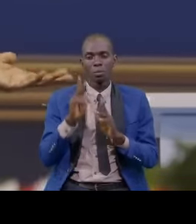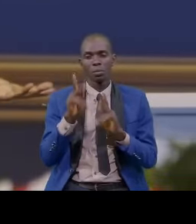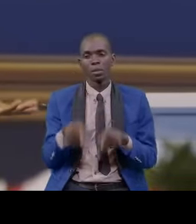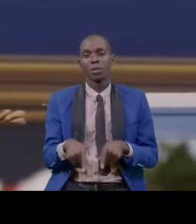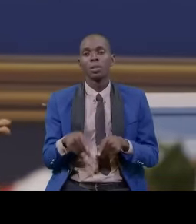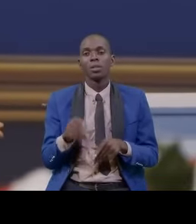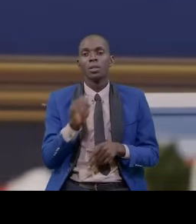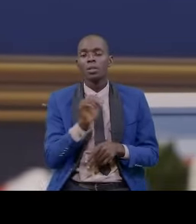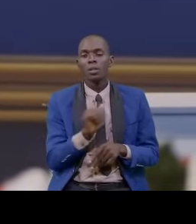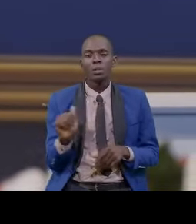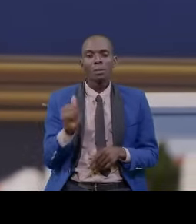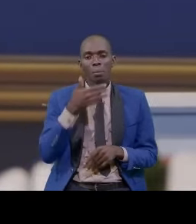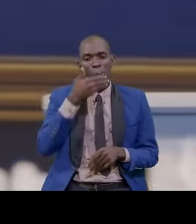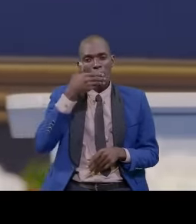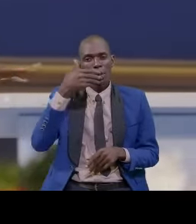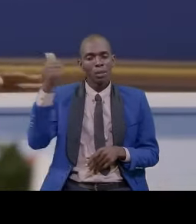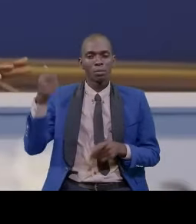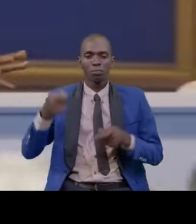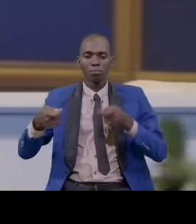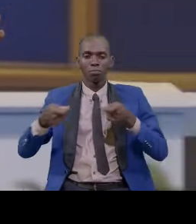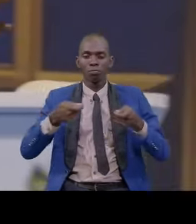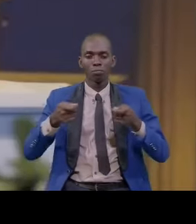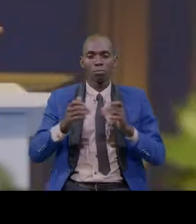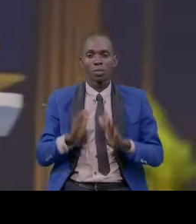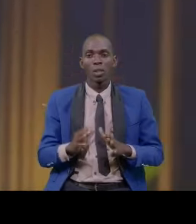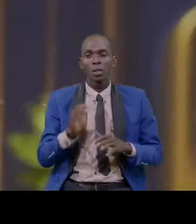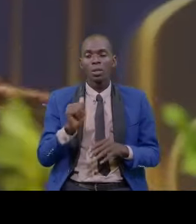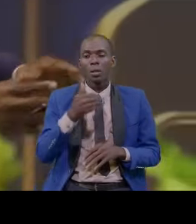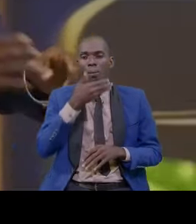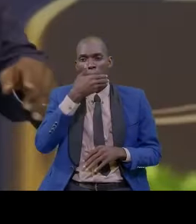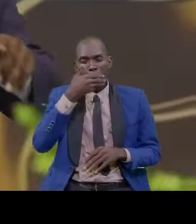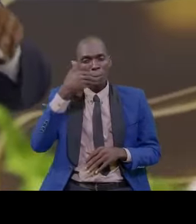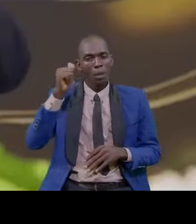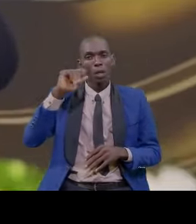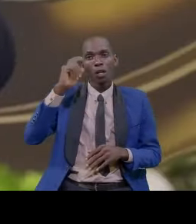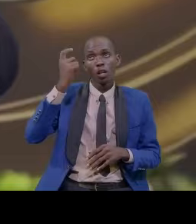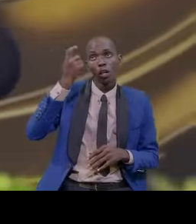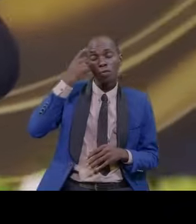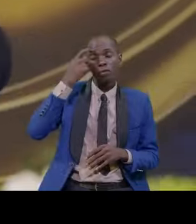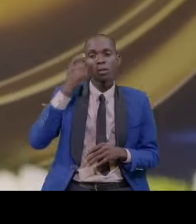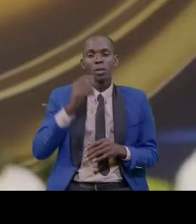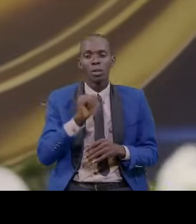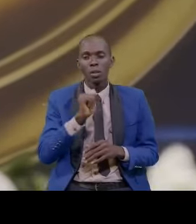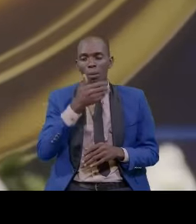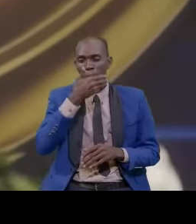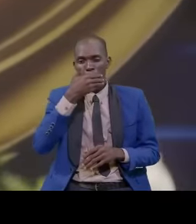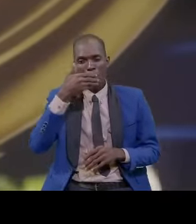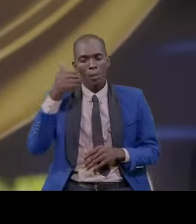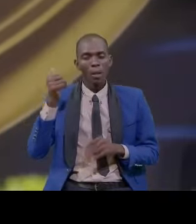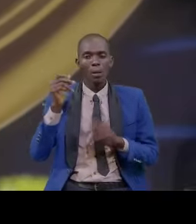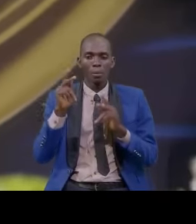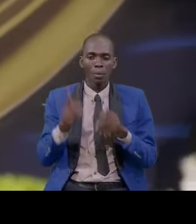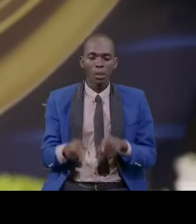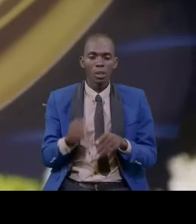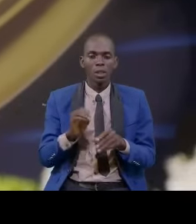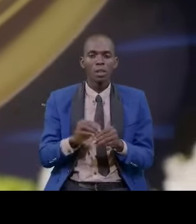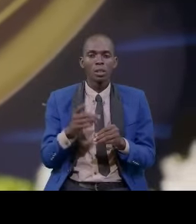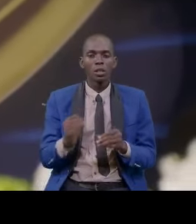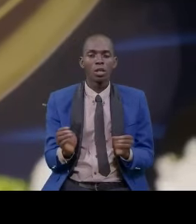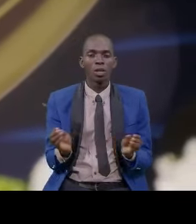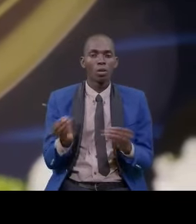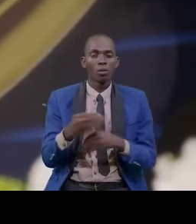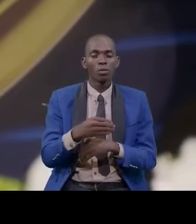a better administrator, a better governor, a better person in office, in